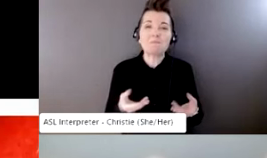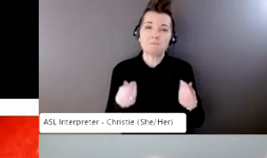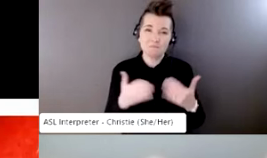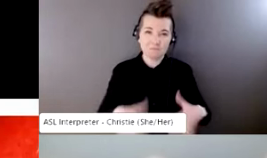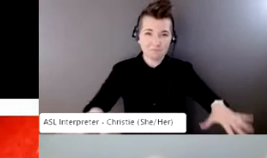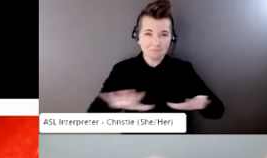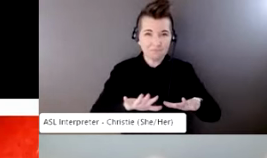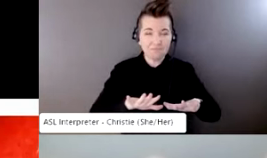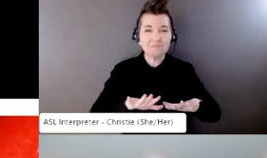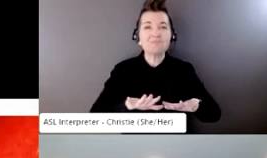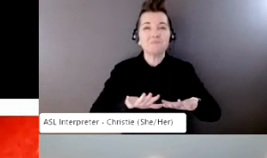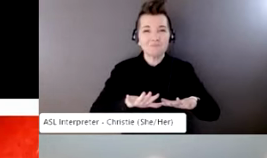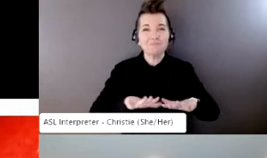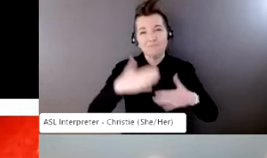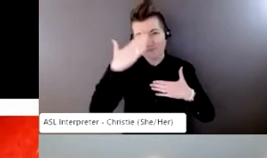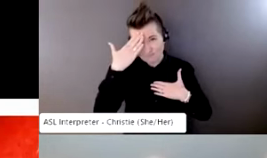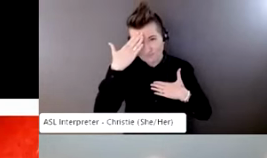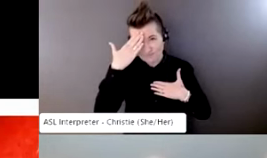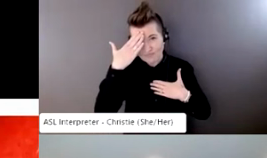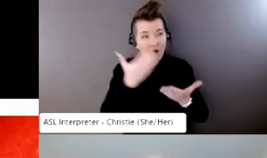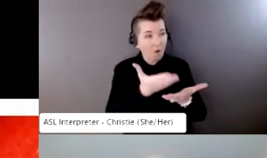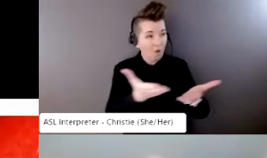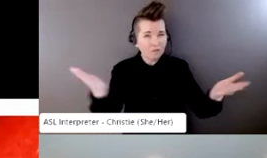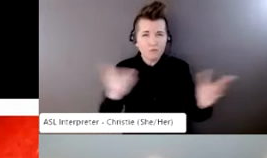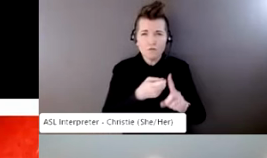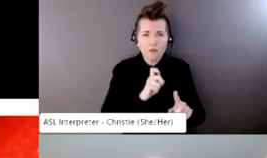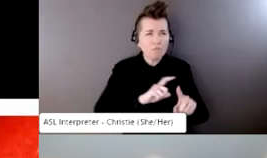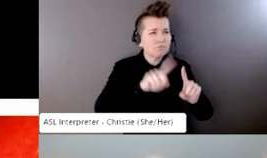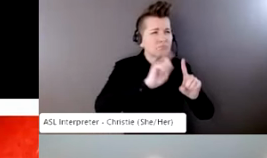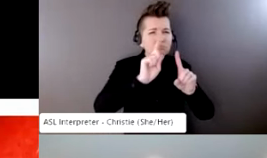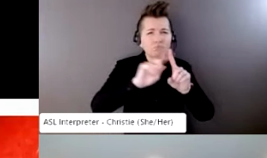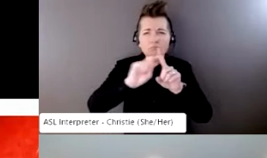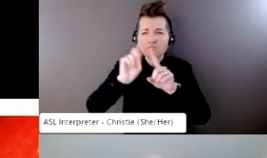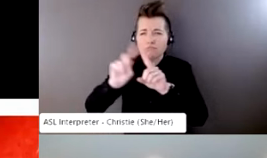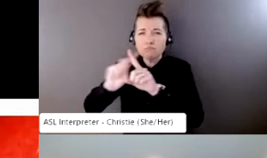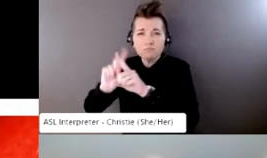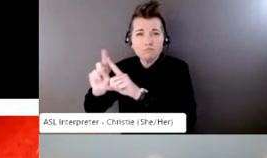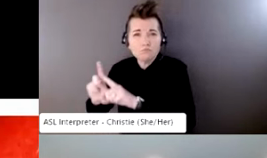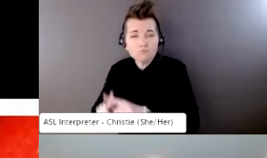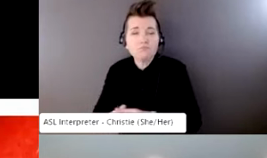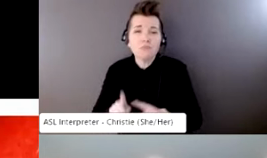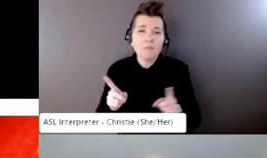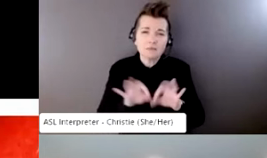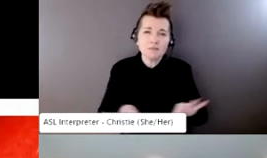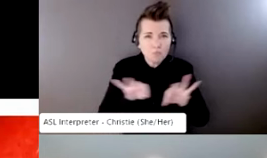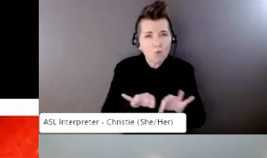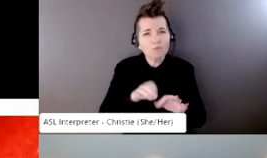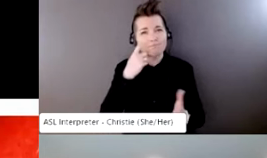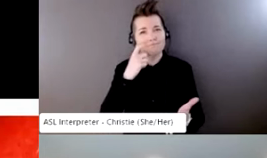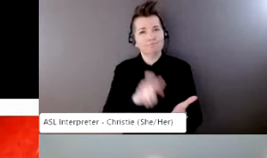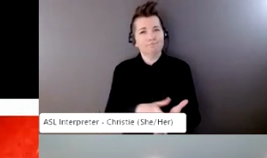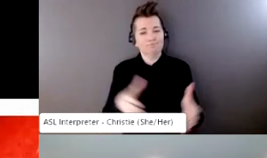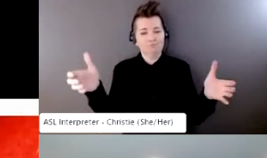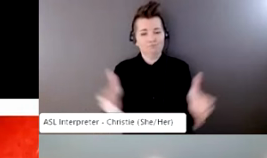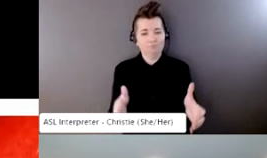We're obviously all gathering from different places today, but we're acknowledging together that we gather on a traditional territory of a number of